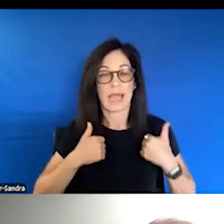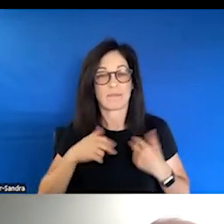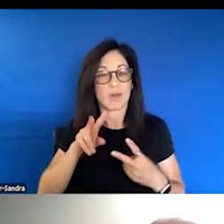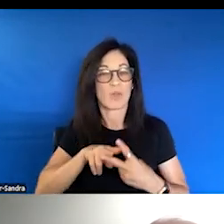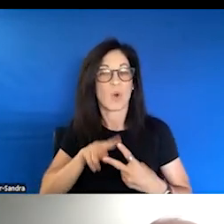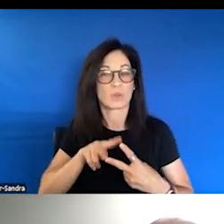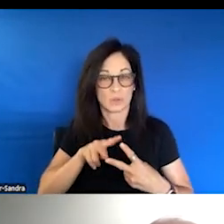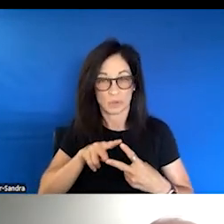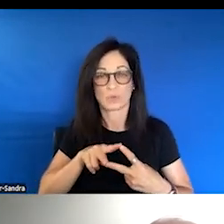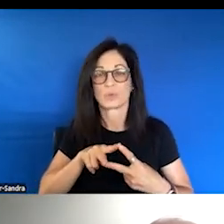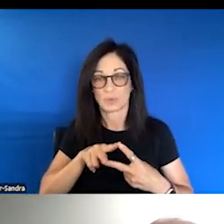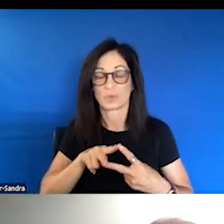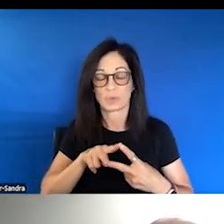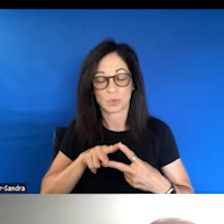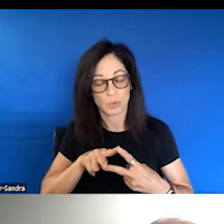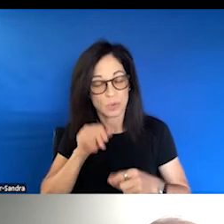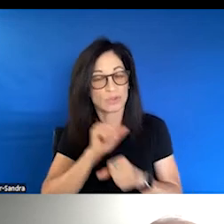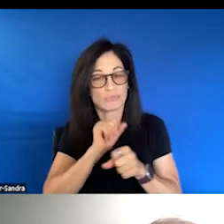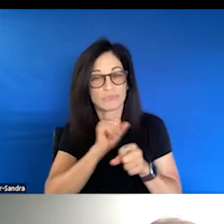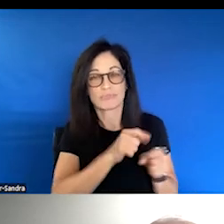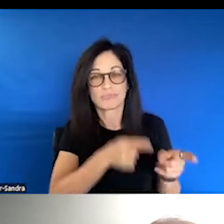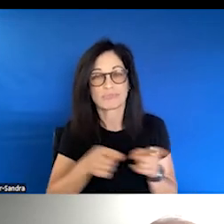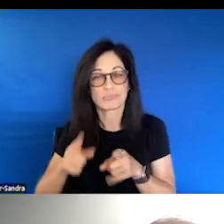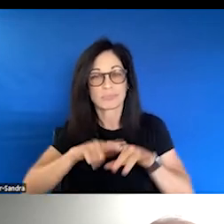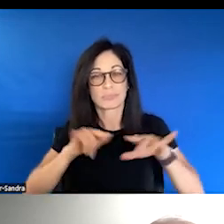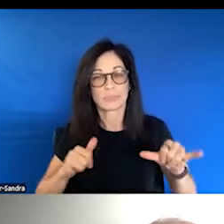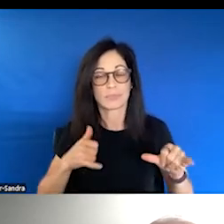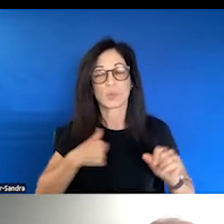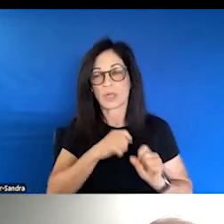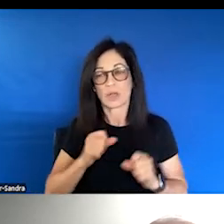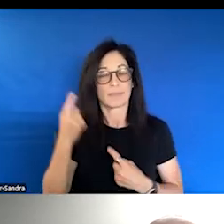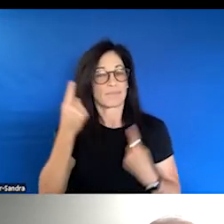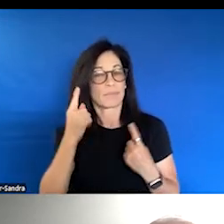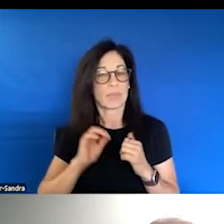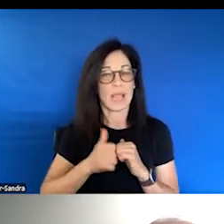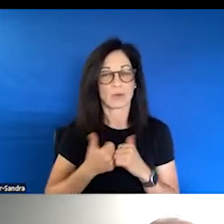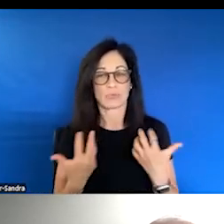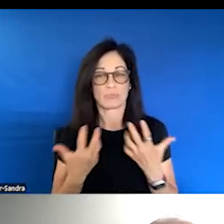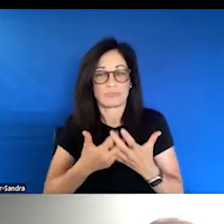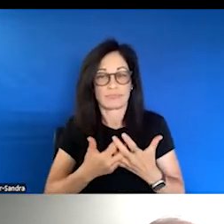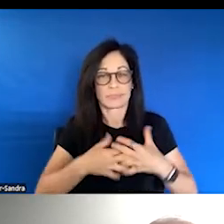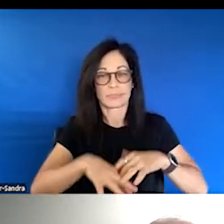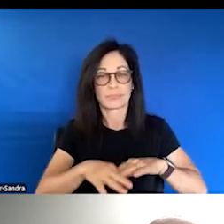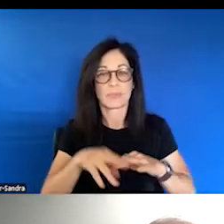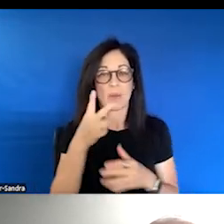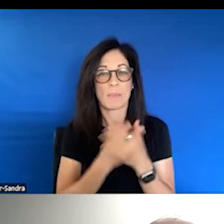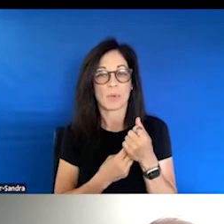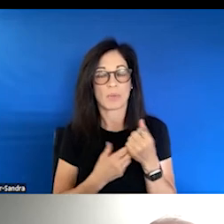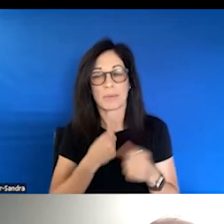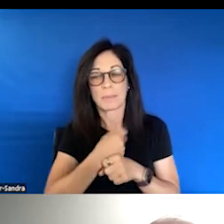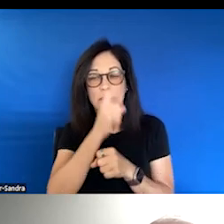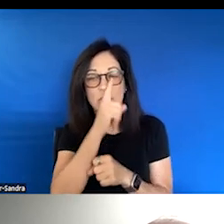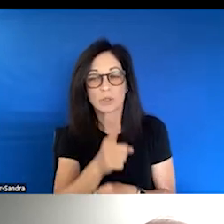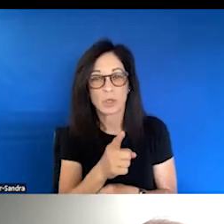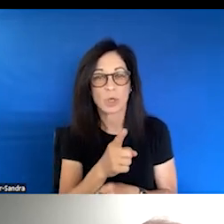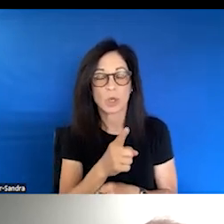two efforts going on at the same time so that we could think about ways to integrate both and make sure that